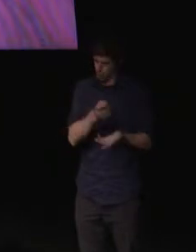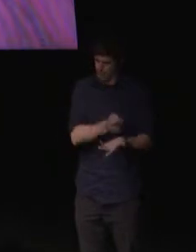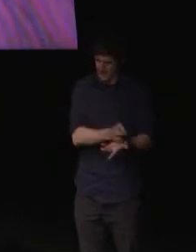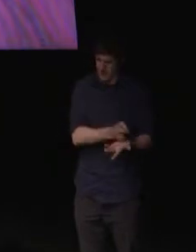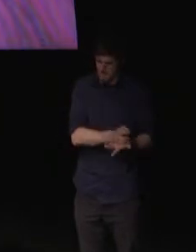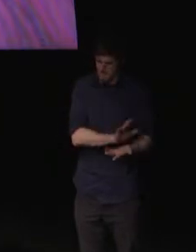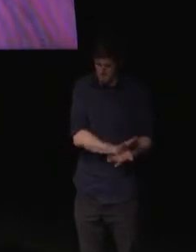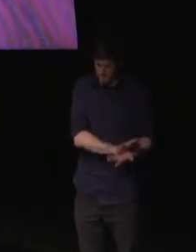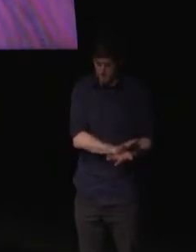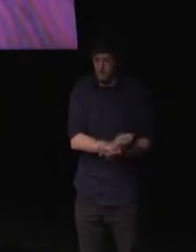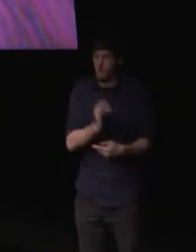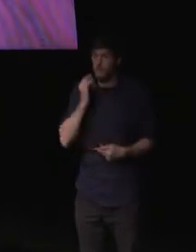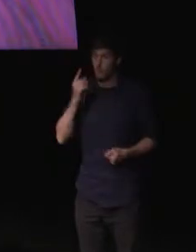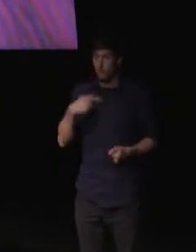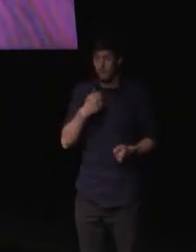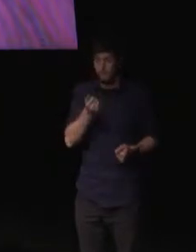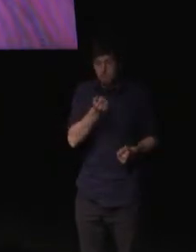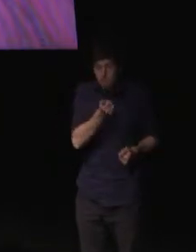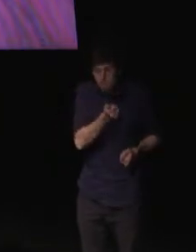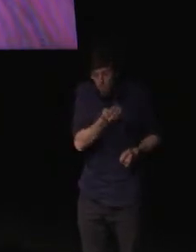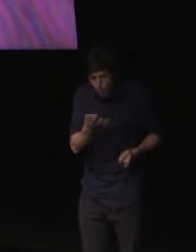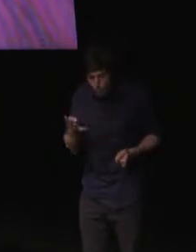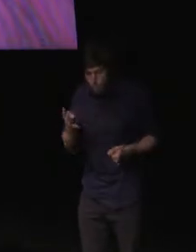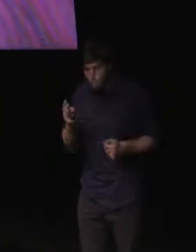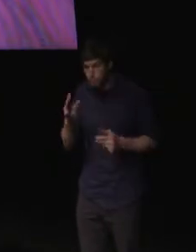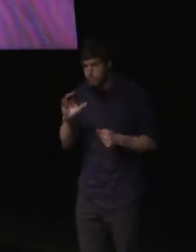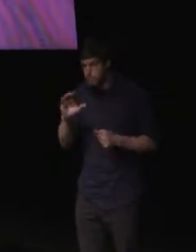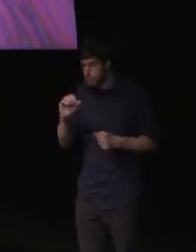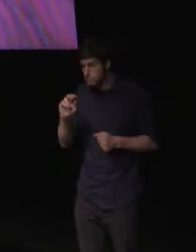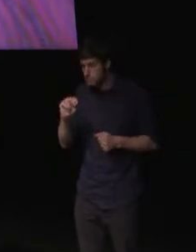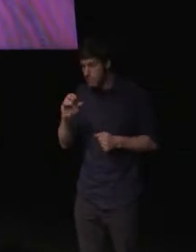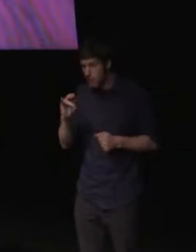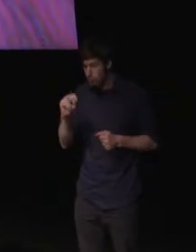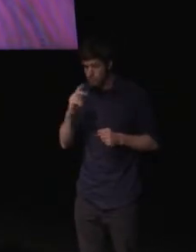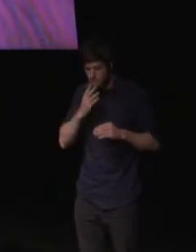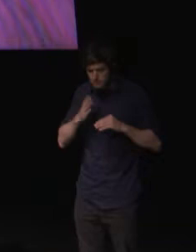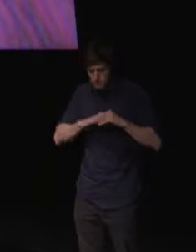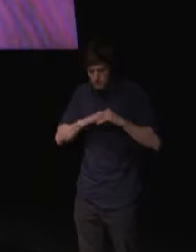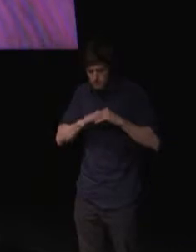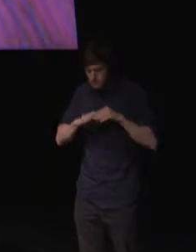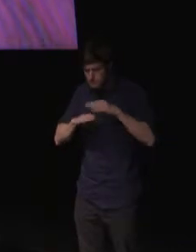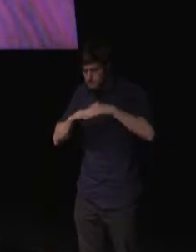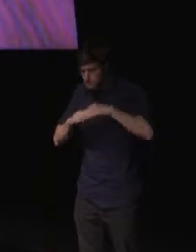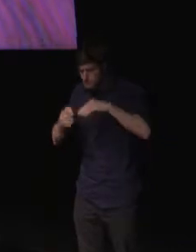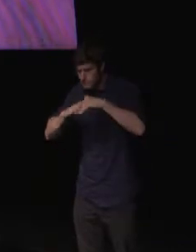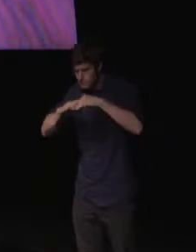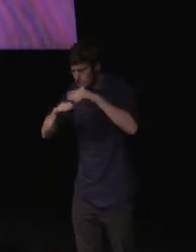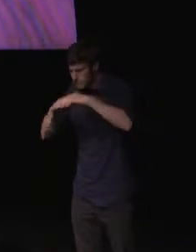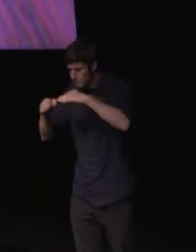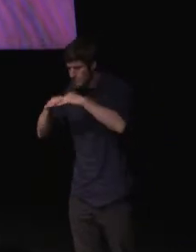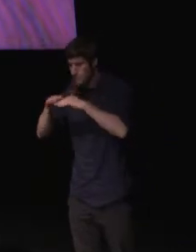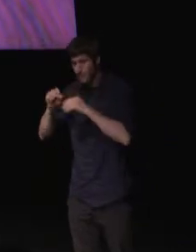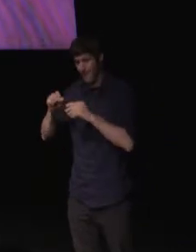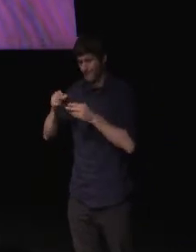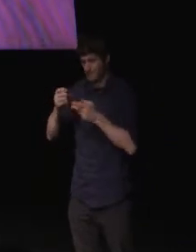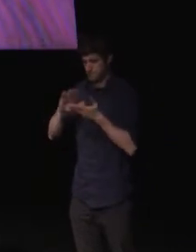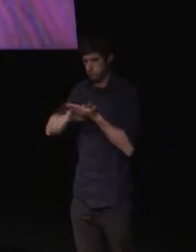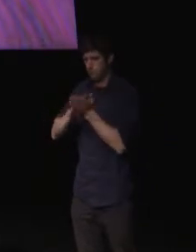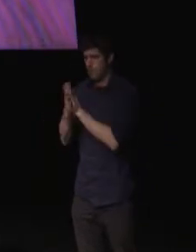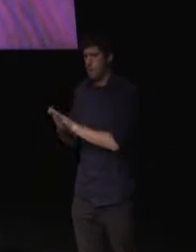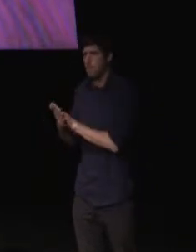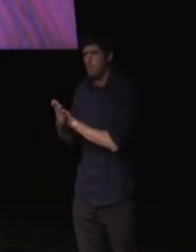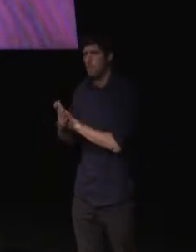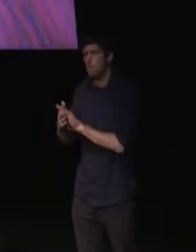have multiple concussions on top of each other, they can become what's called post-concussion syndrome, which